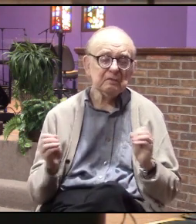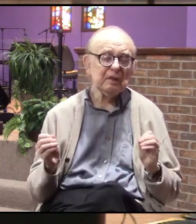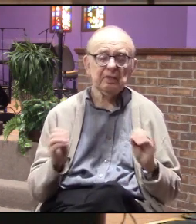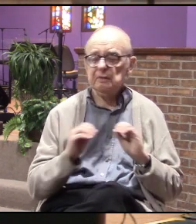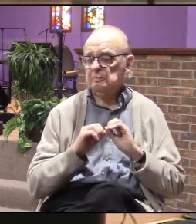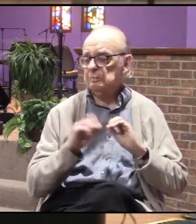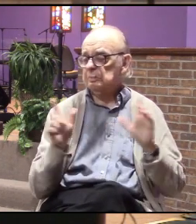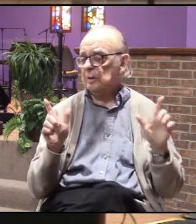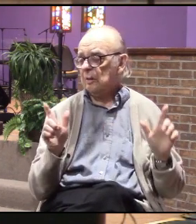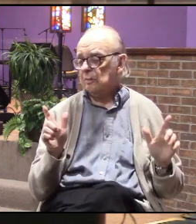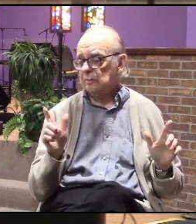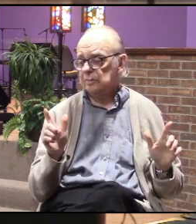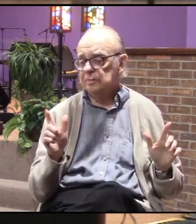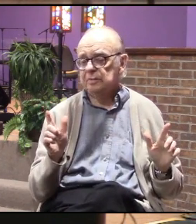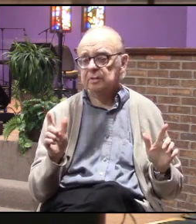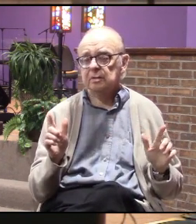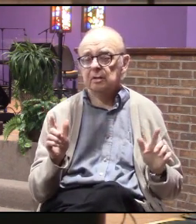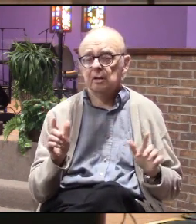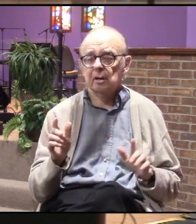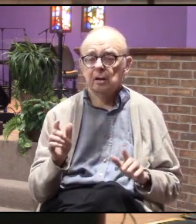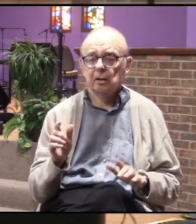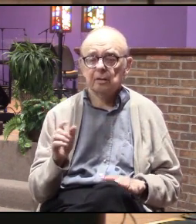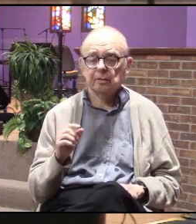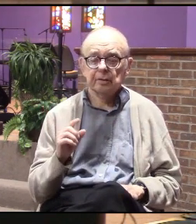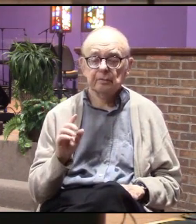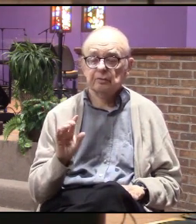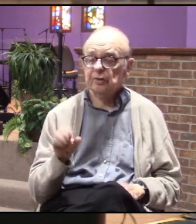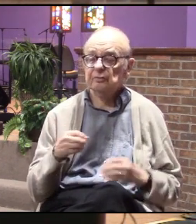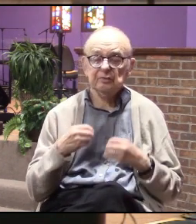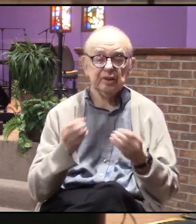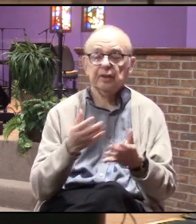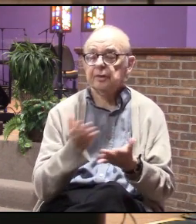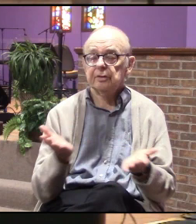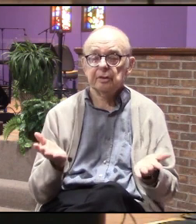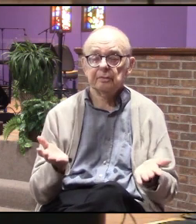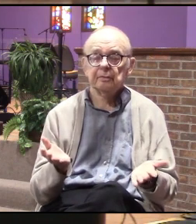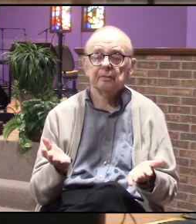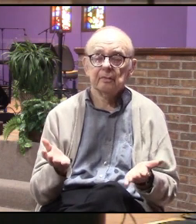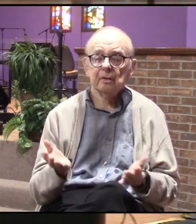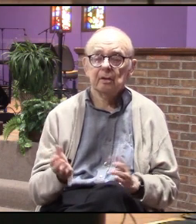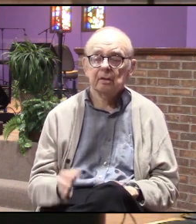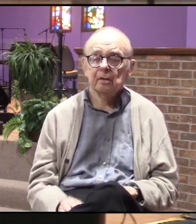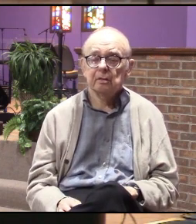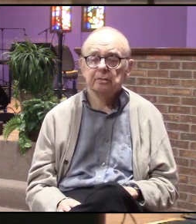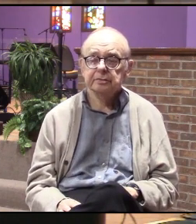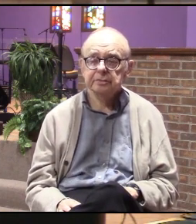Nothing at all. It was just given to you.